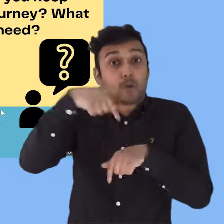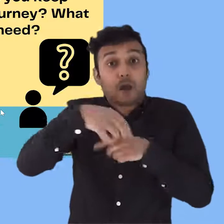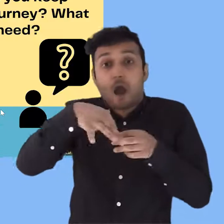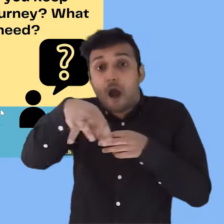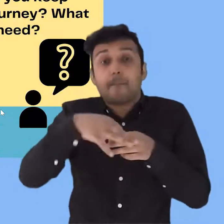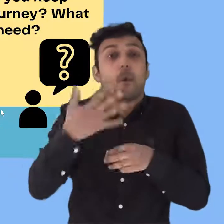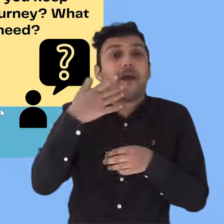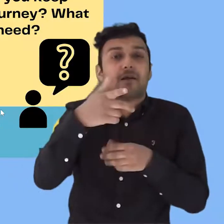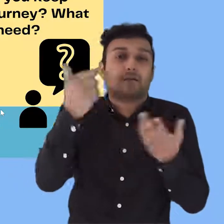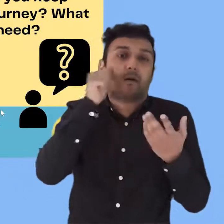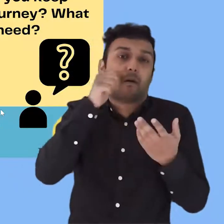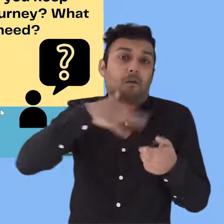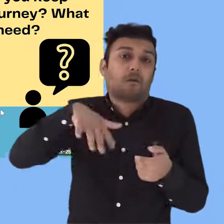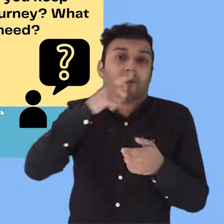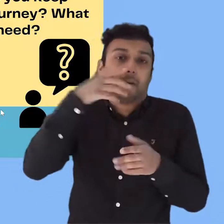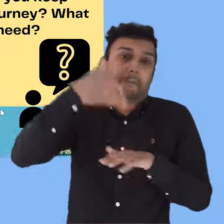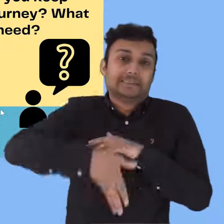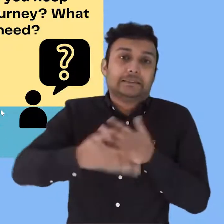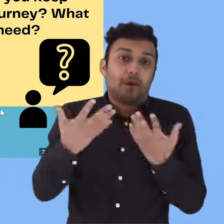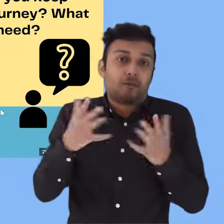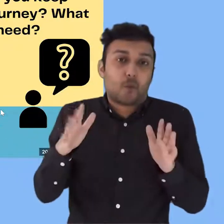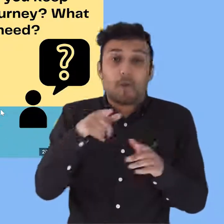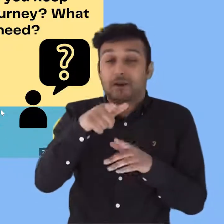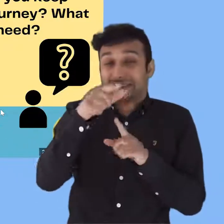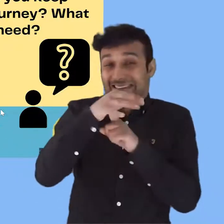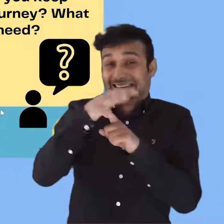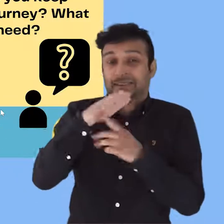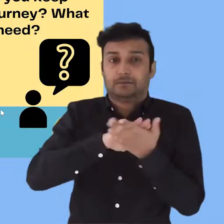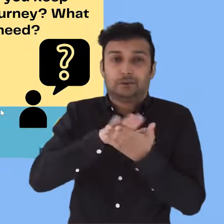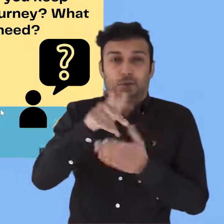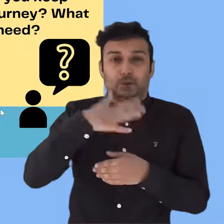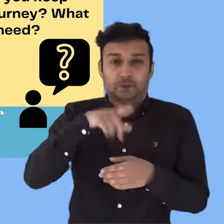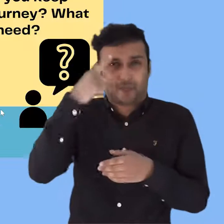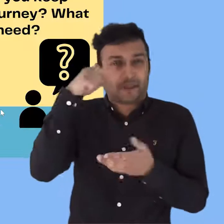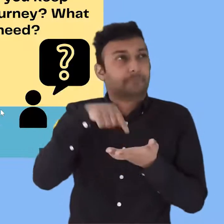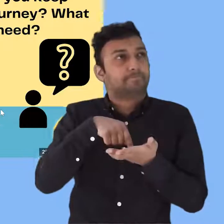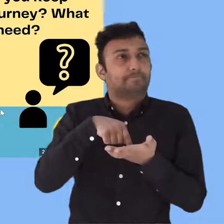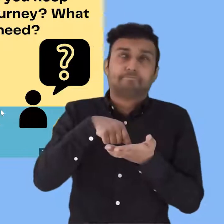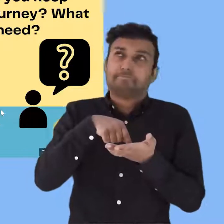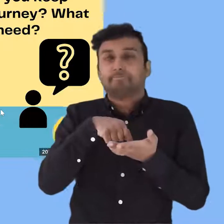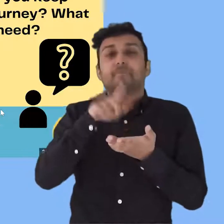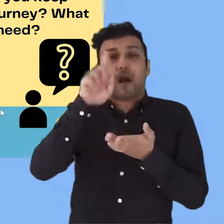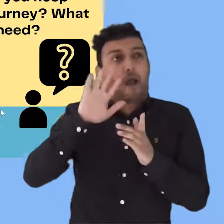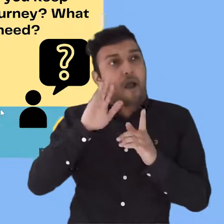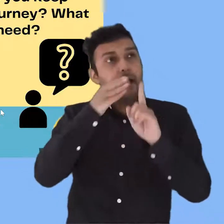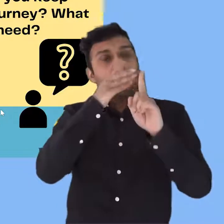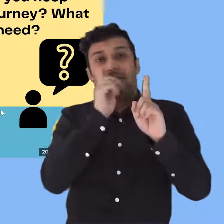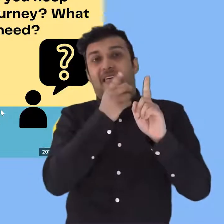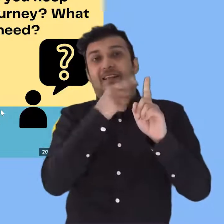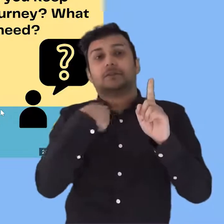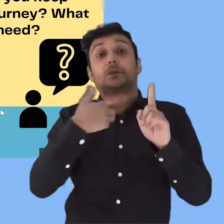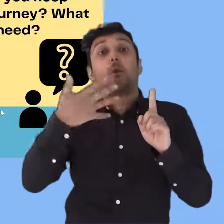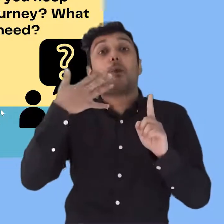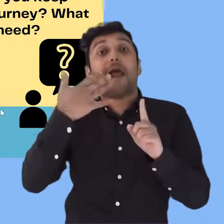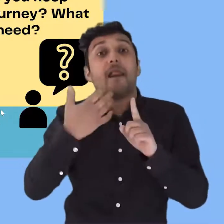give yourself a goal and give yourself a time that you're going to set to do that. How will you make sure that you